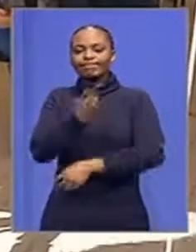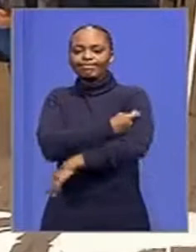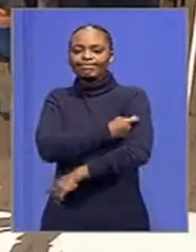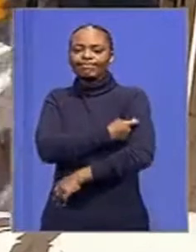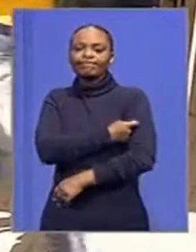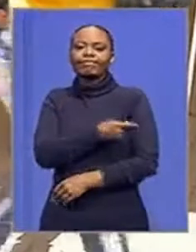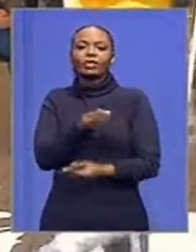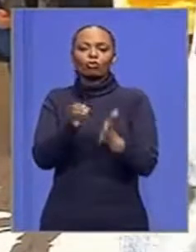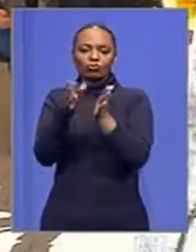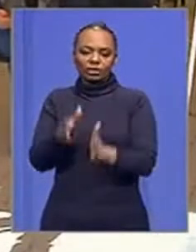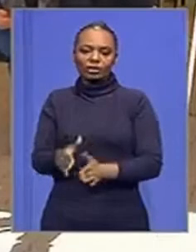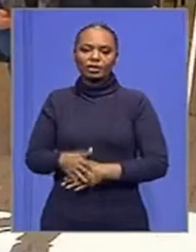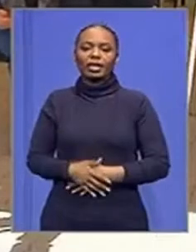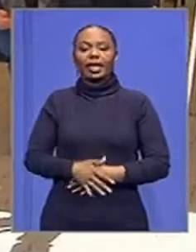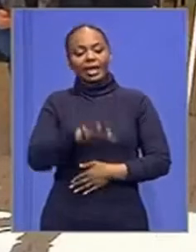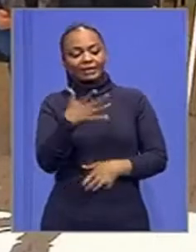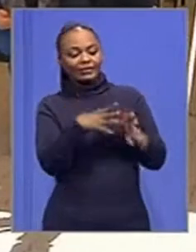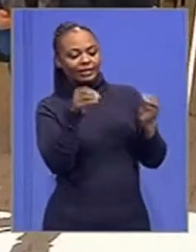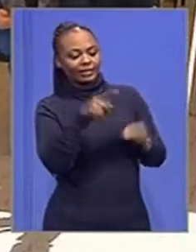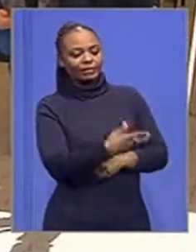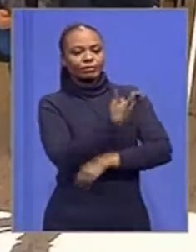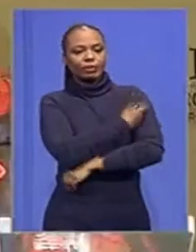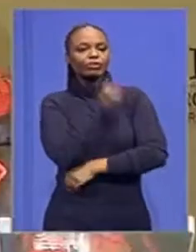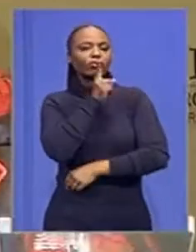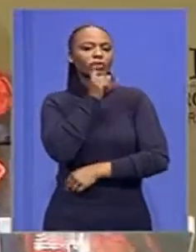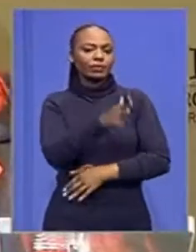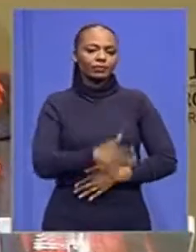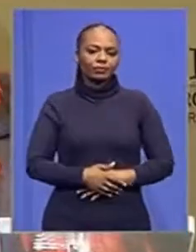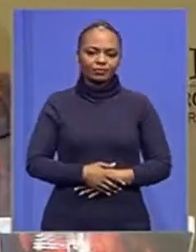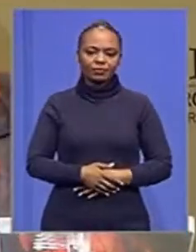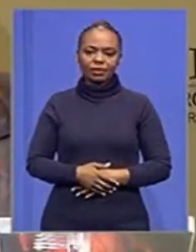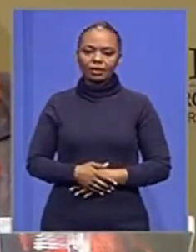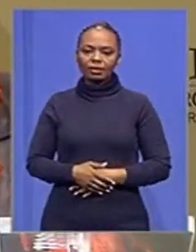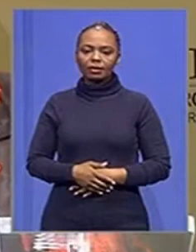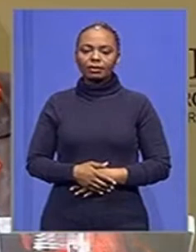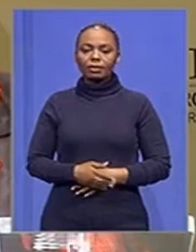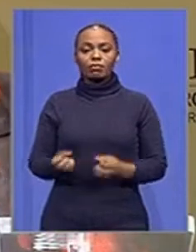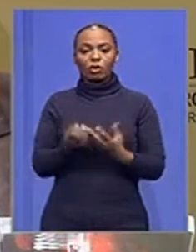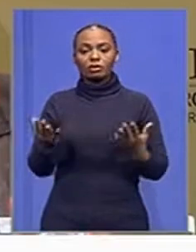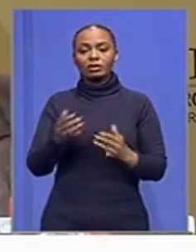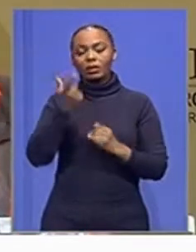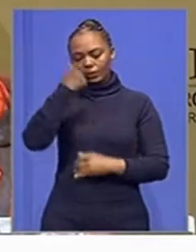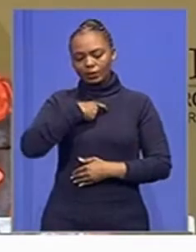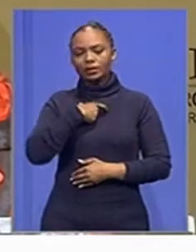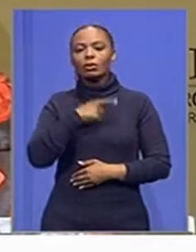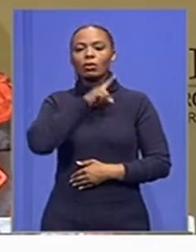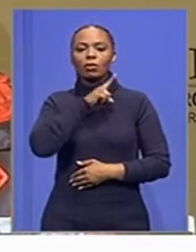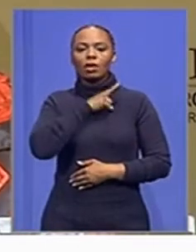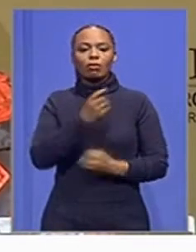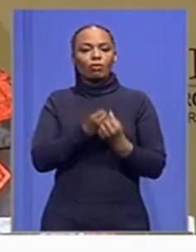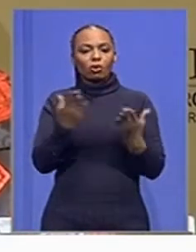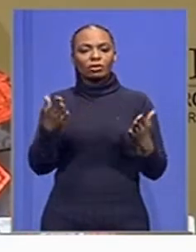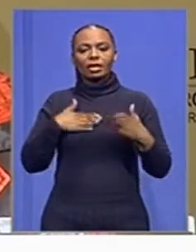it's taken a lot of teachers and our employees. We lost lots of